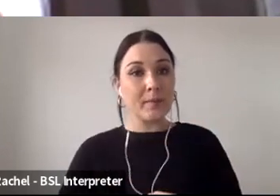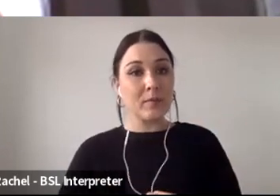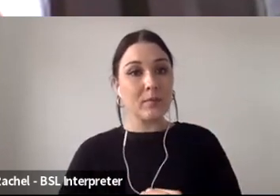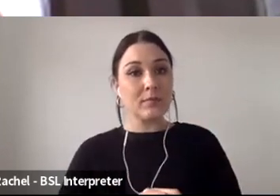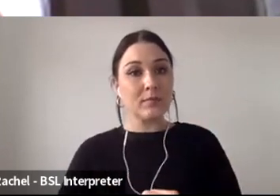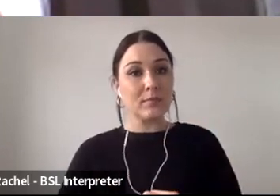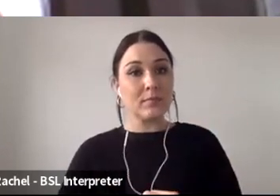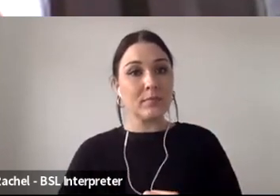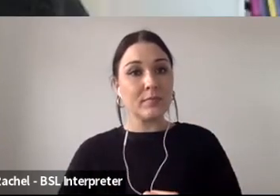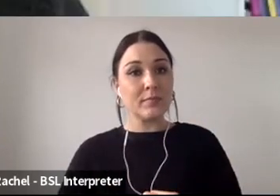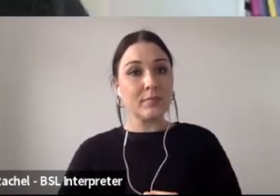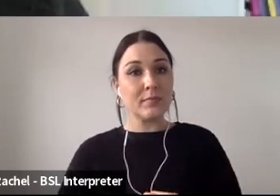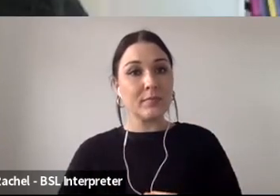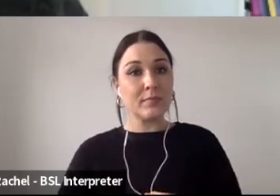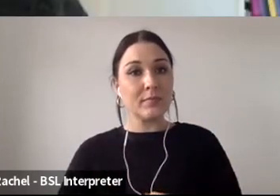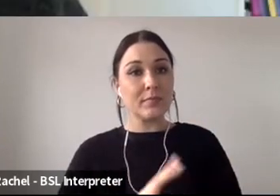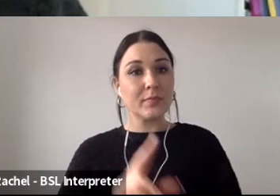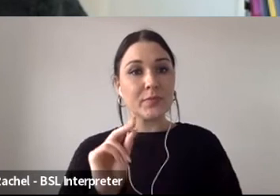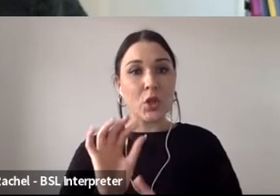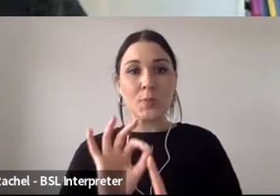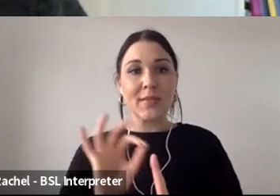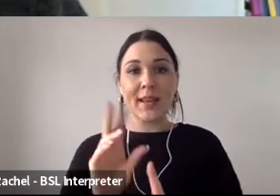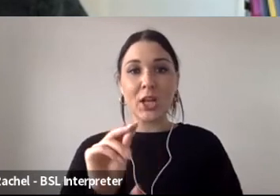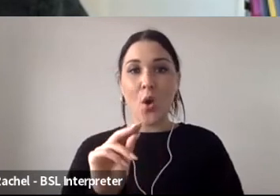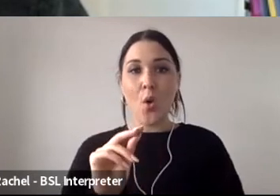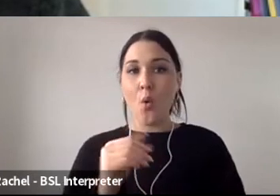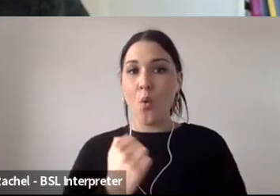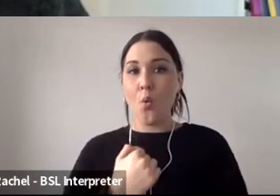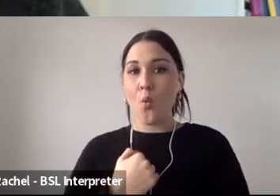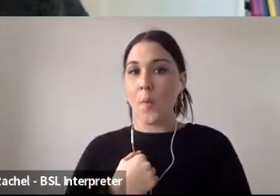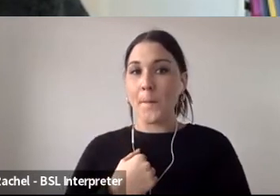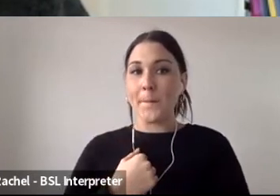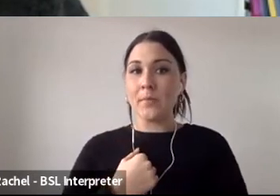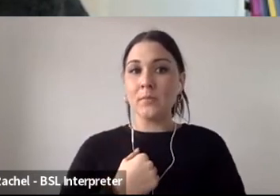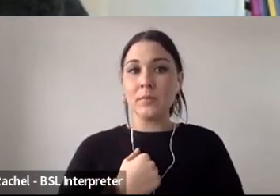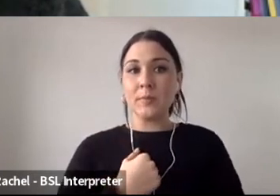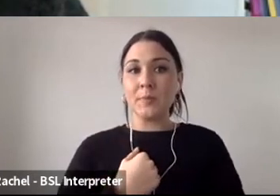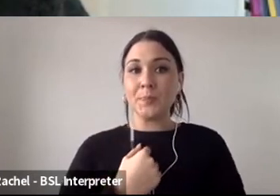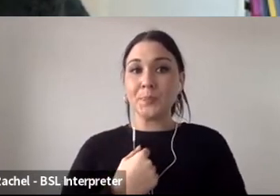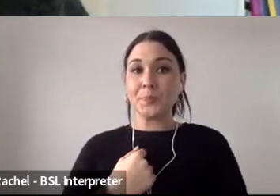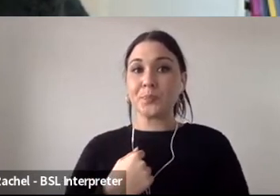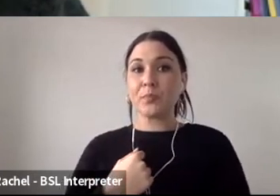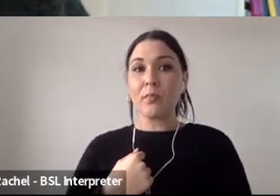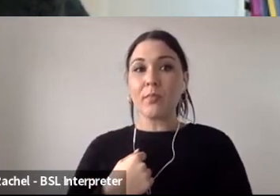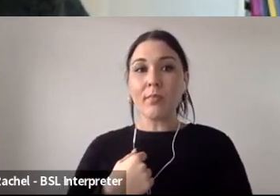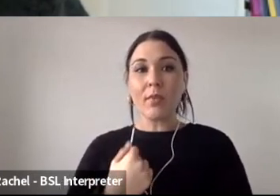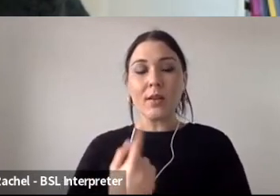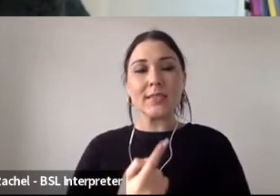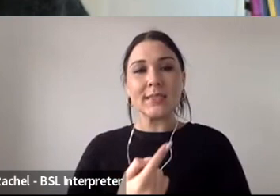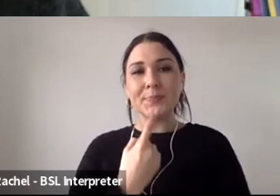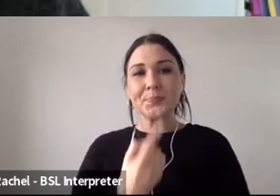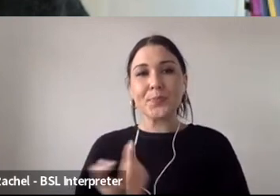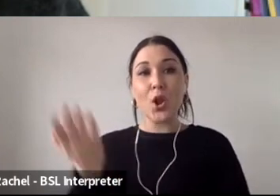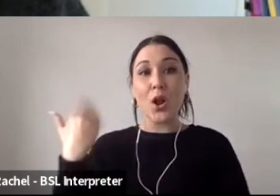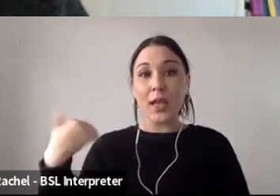that for a bit. Not specifically, no. I do know, I mentioned earlier